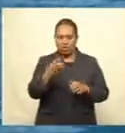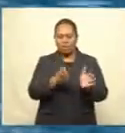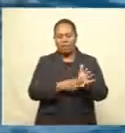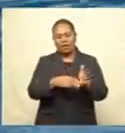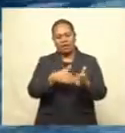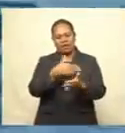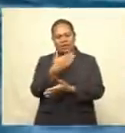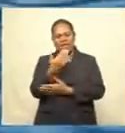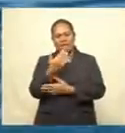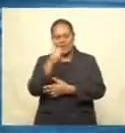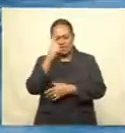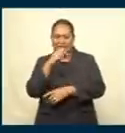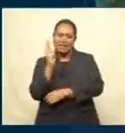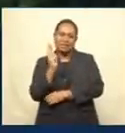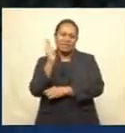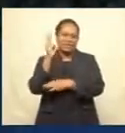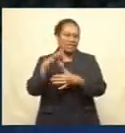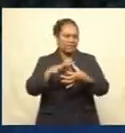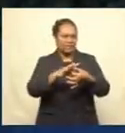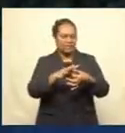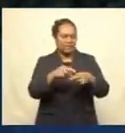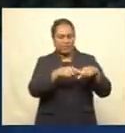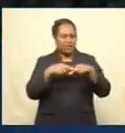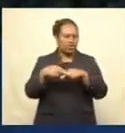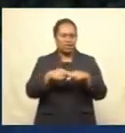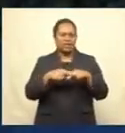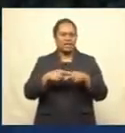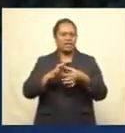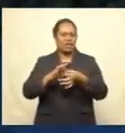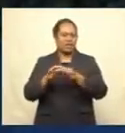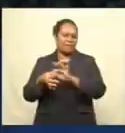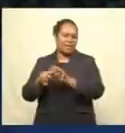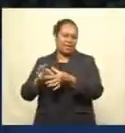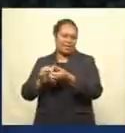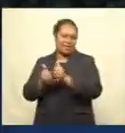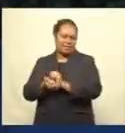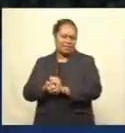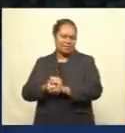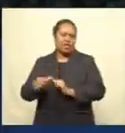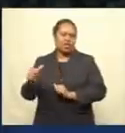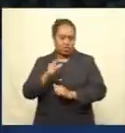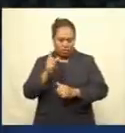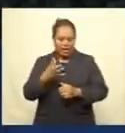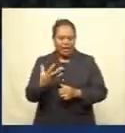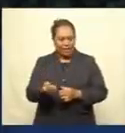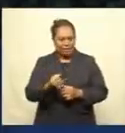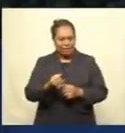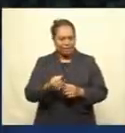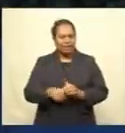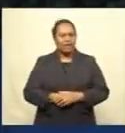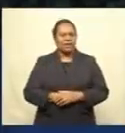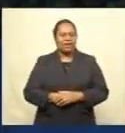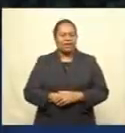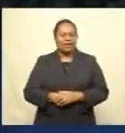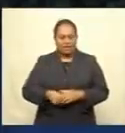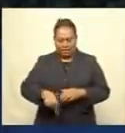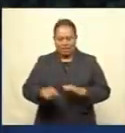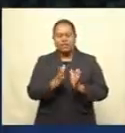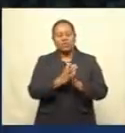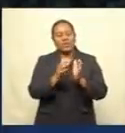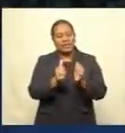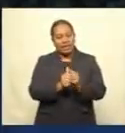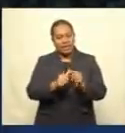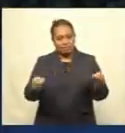at the Tokyo Games. We're supposed to have that championship this week. Yeah, and because of these current